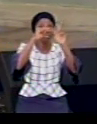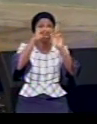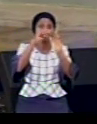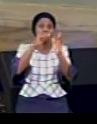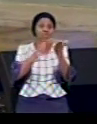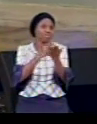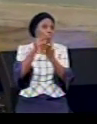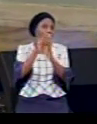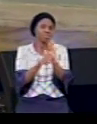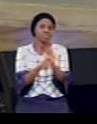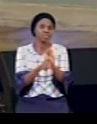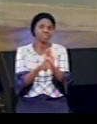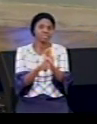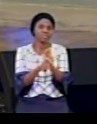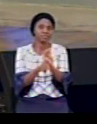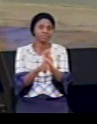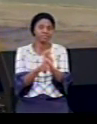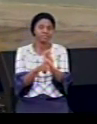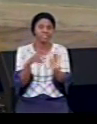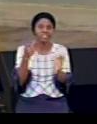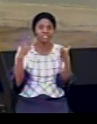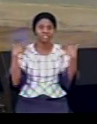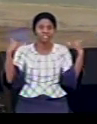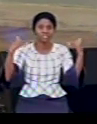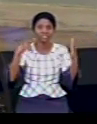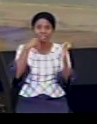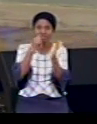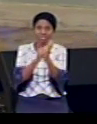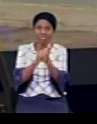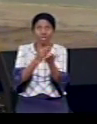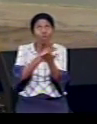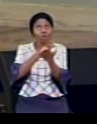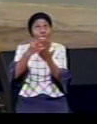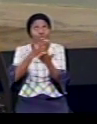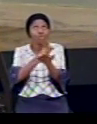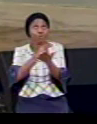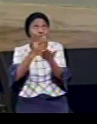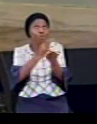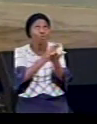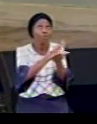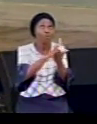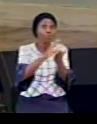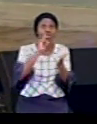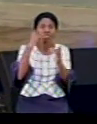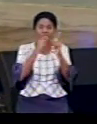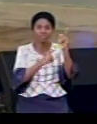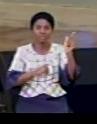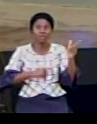the cherubim and seraphim said, holy, holy, holy is the Lord